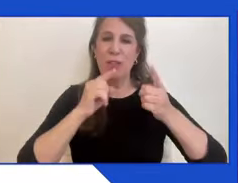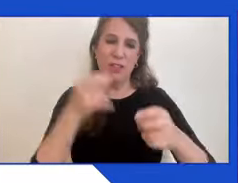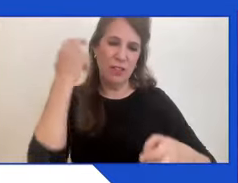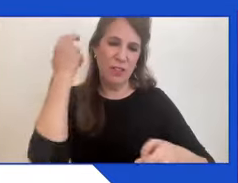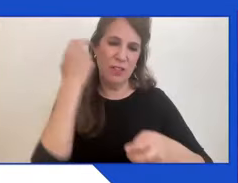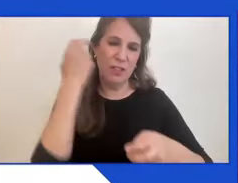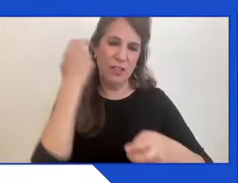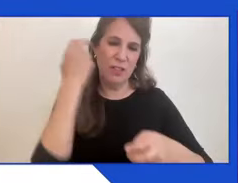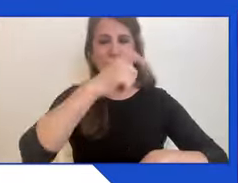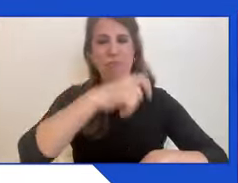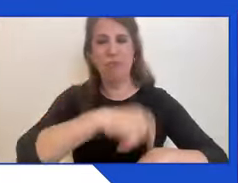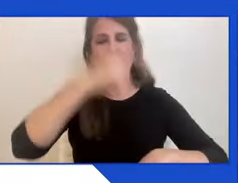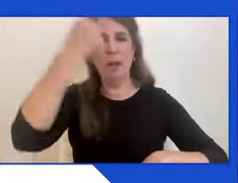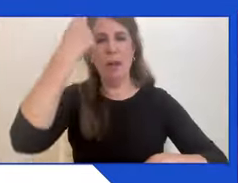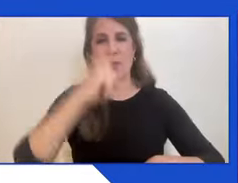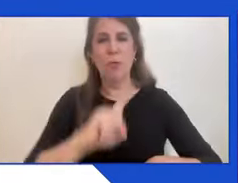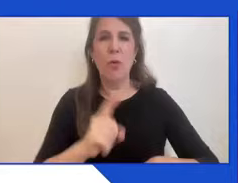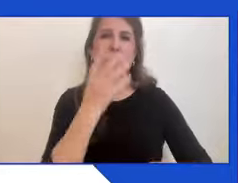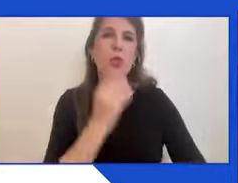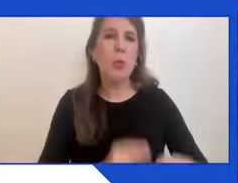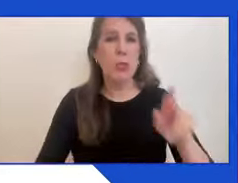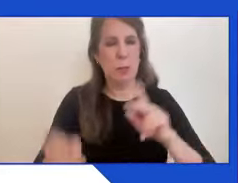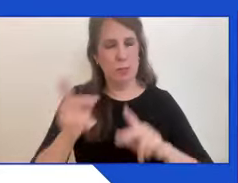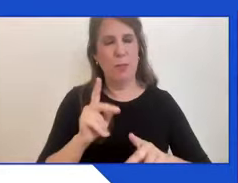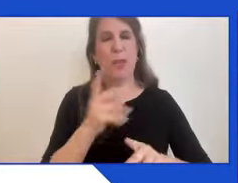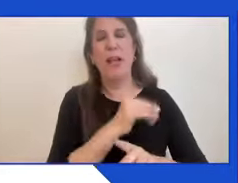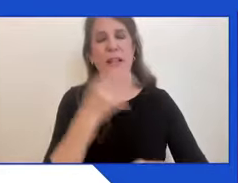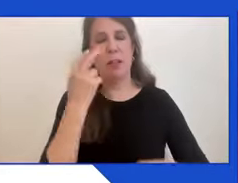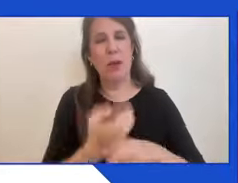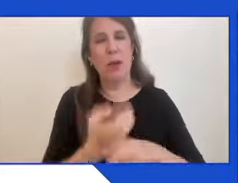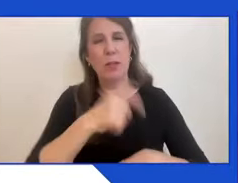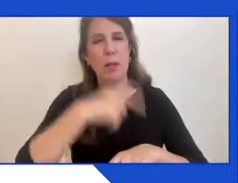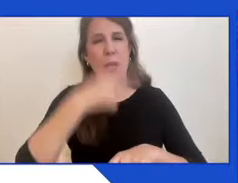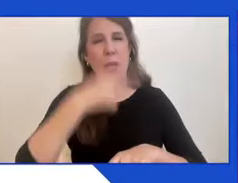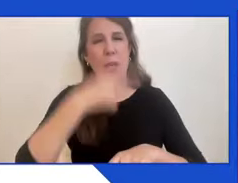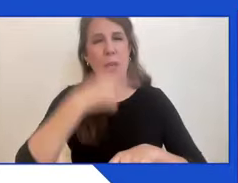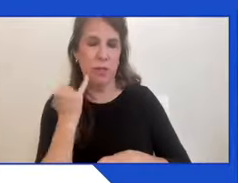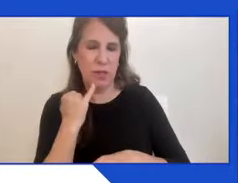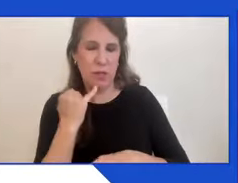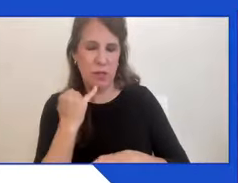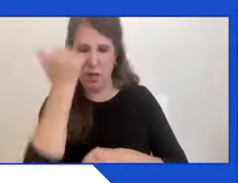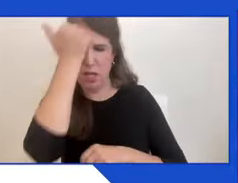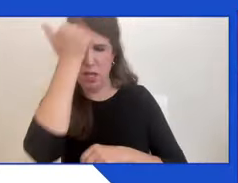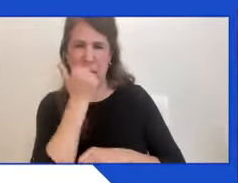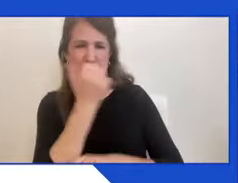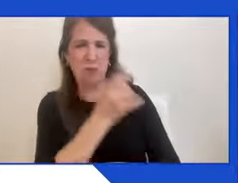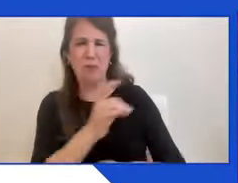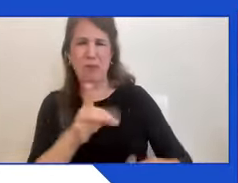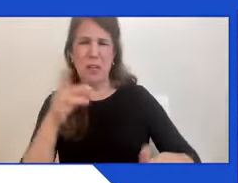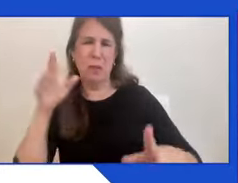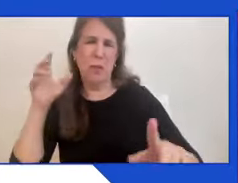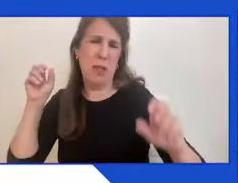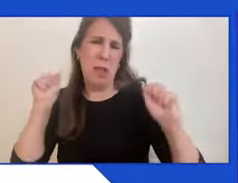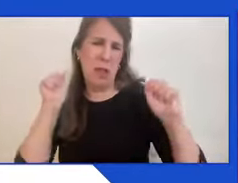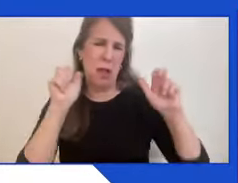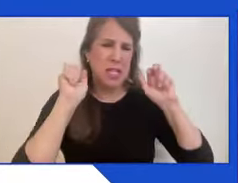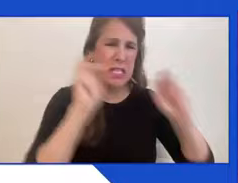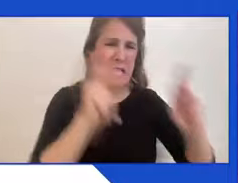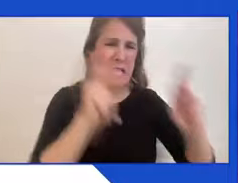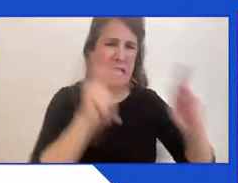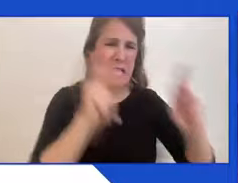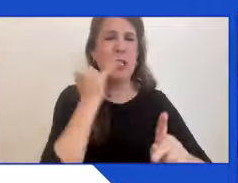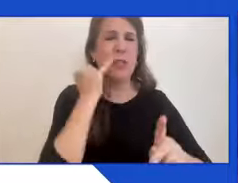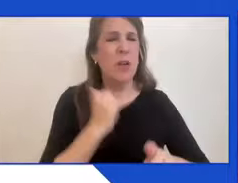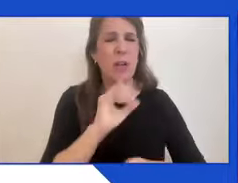Jewish people and for Israel. Hamas brutally attacked Israel on October 7th